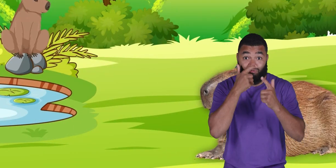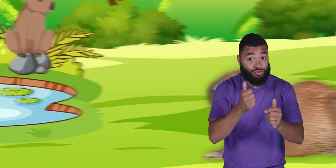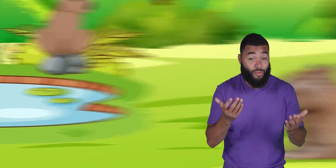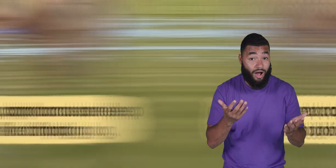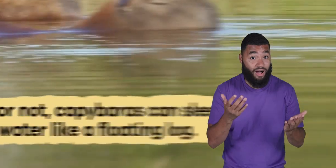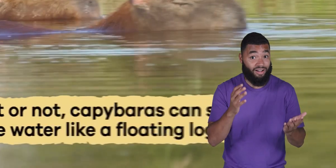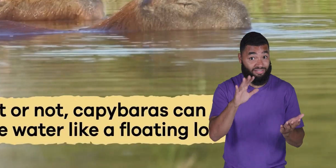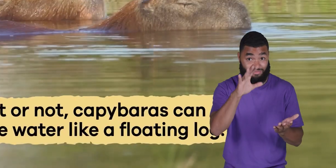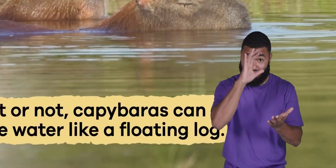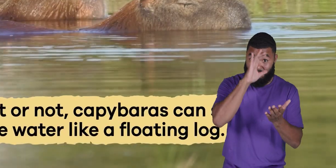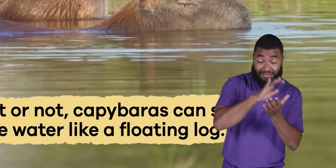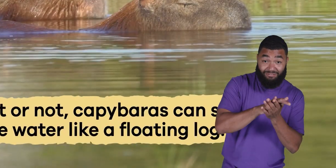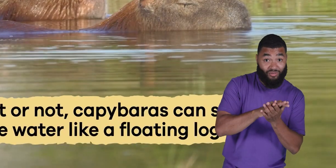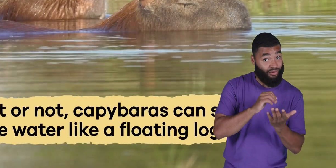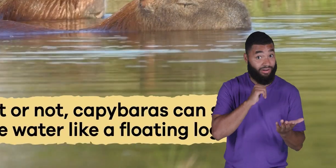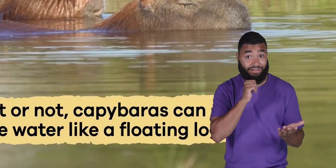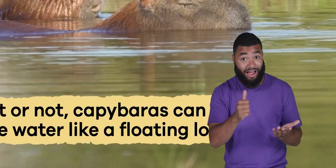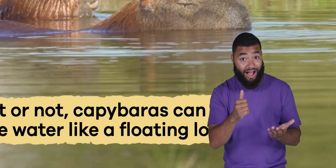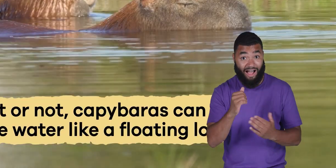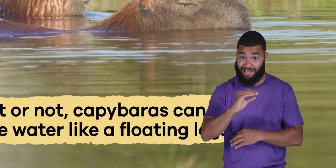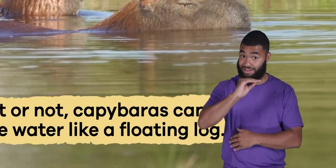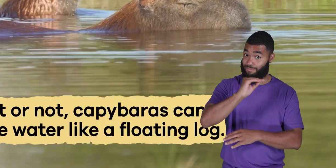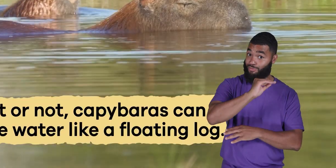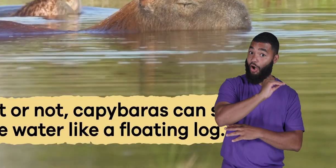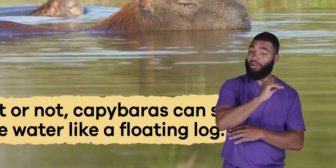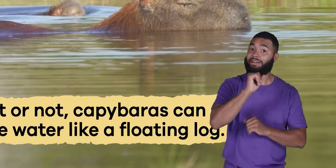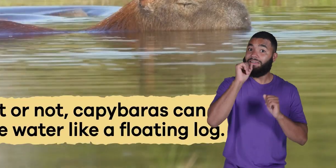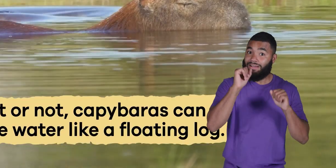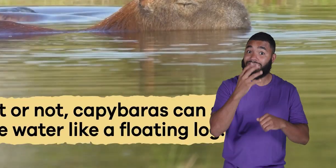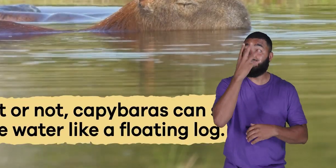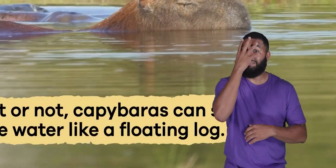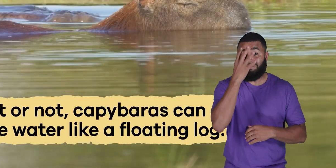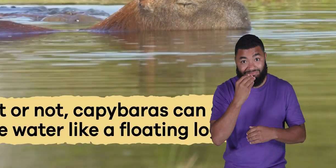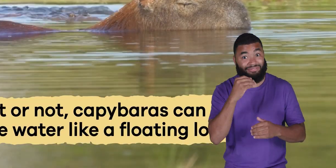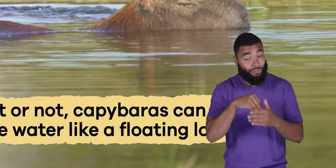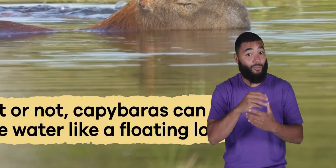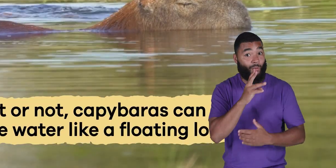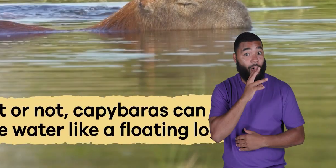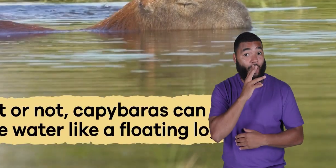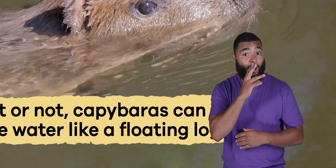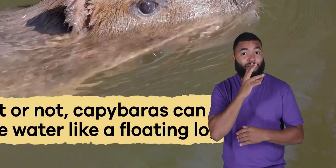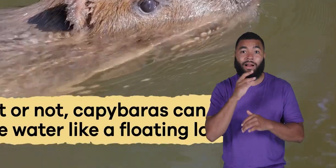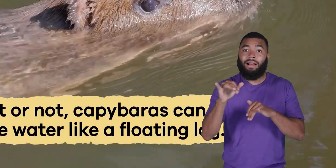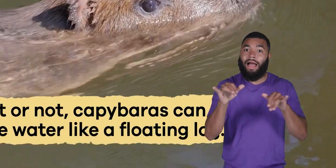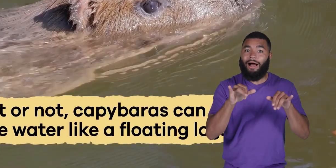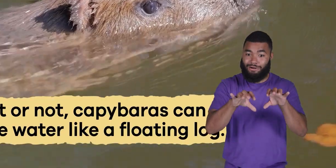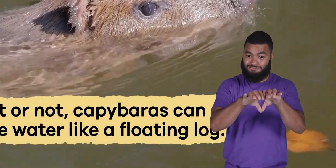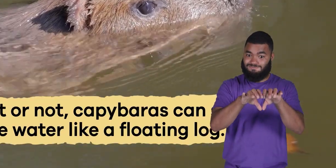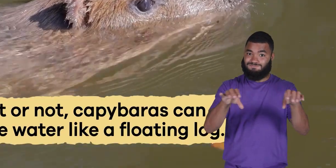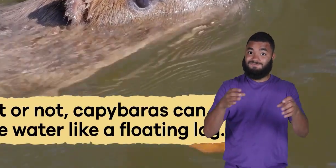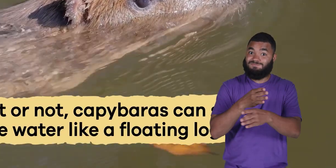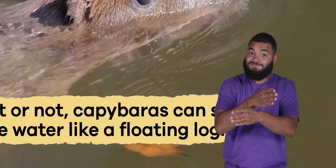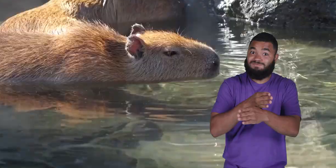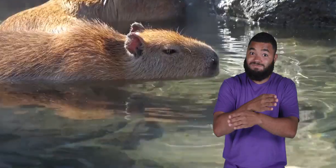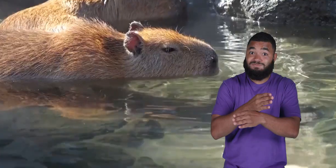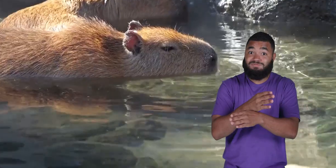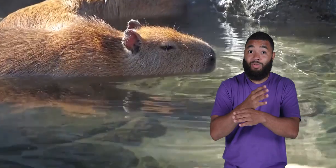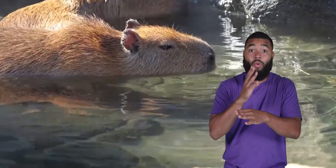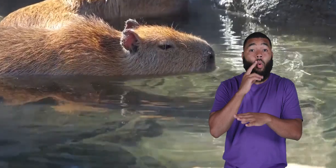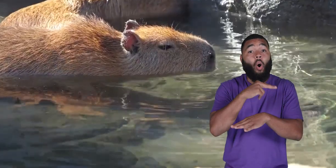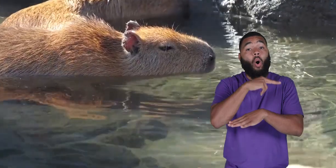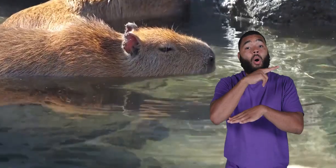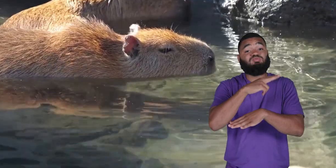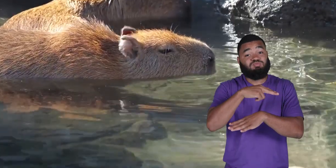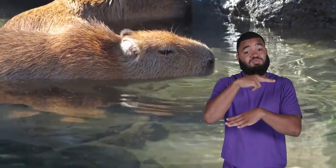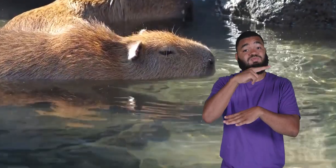facts believe it or not capybaras can sleep in the water like a floating log they rest